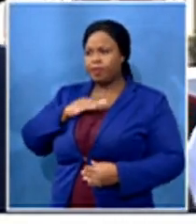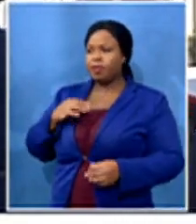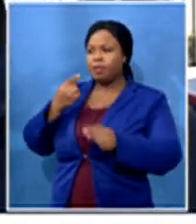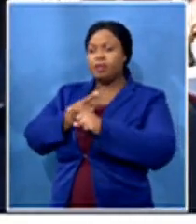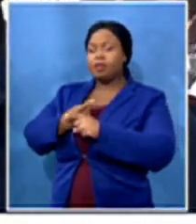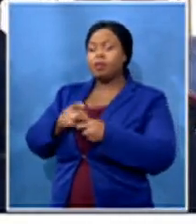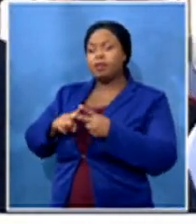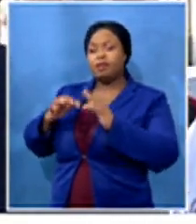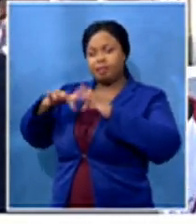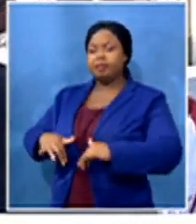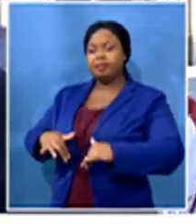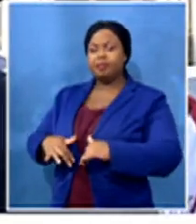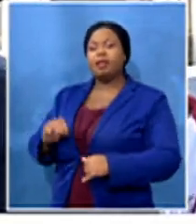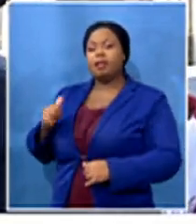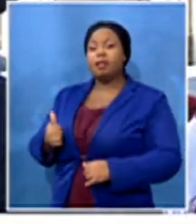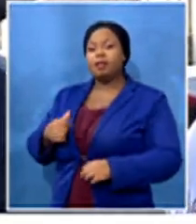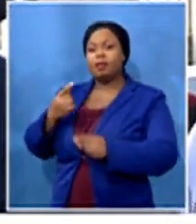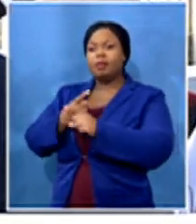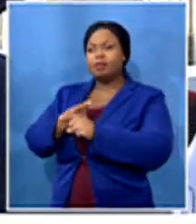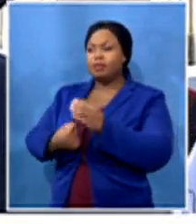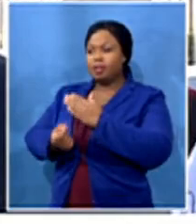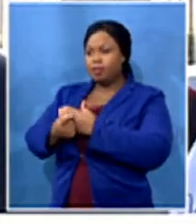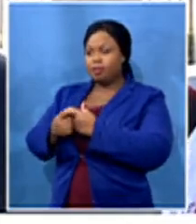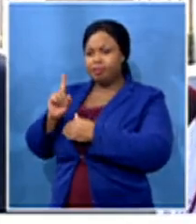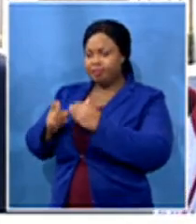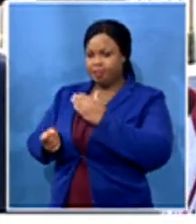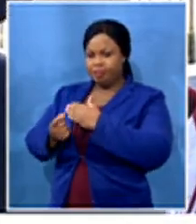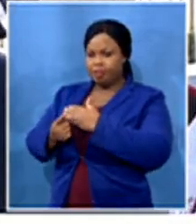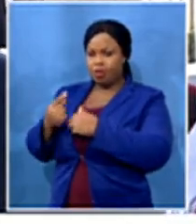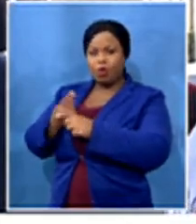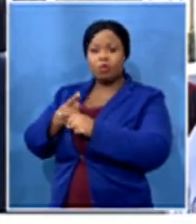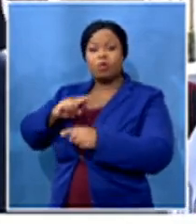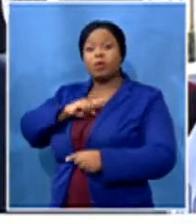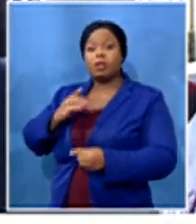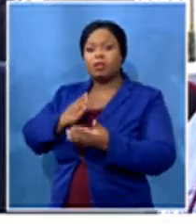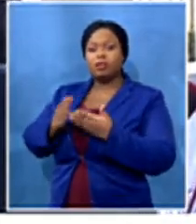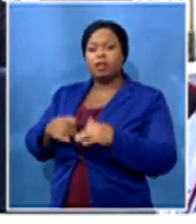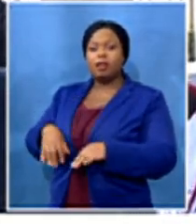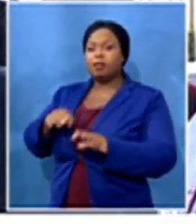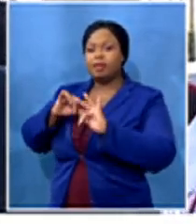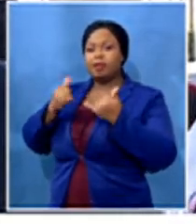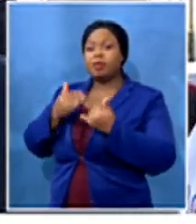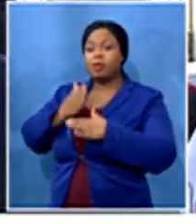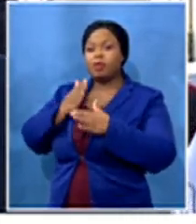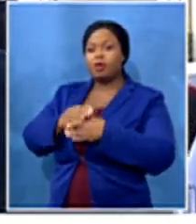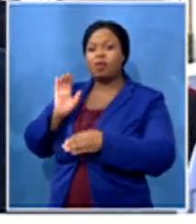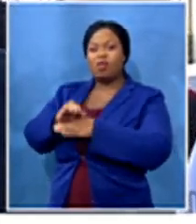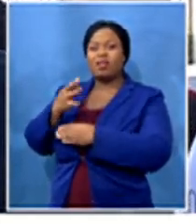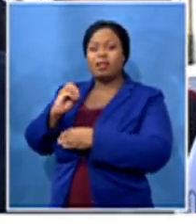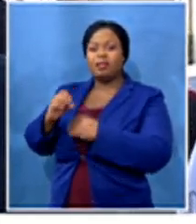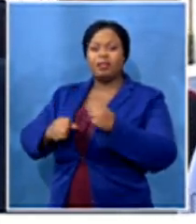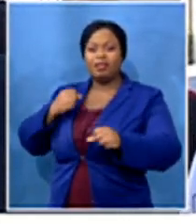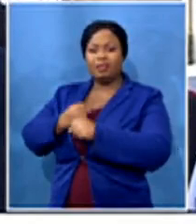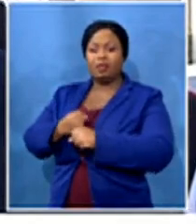be liquidated, it needs to be done in dignity. There's people who've been working for these companies for more than 30 years.